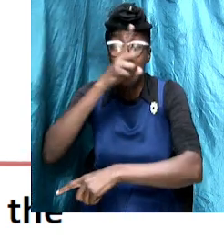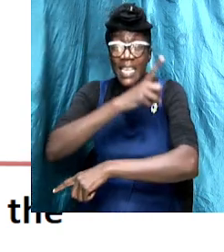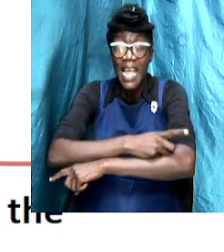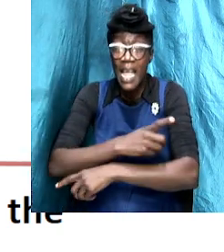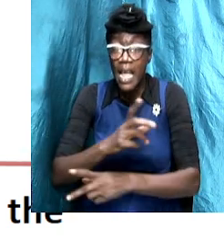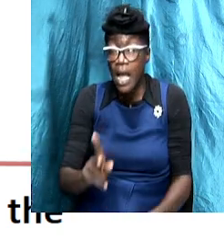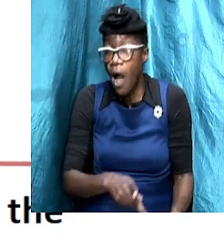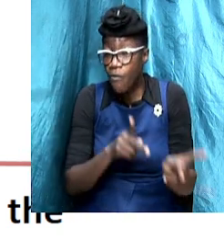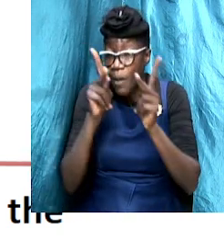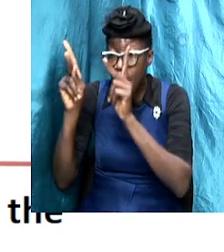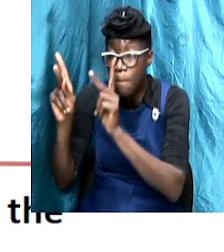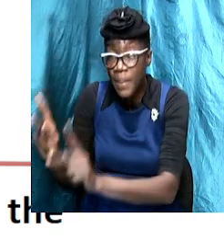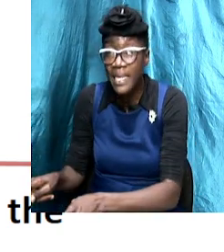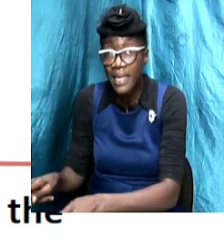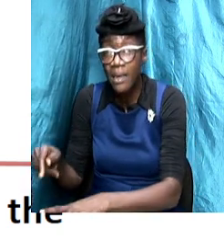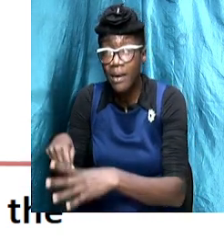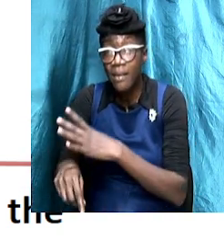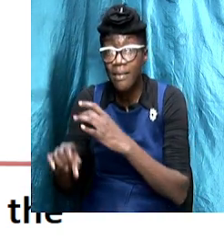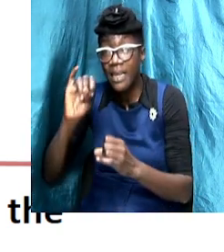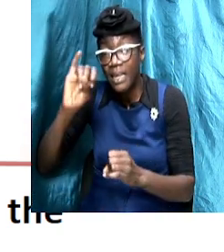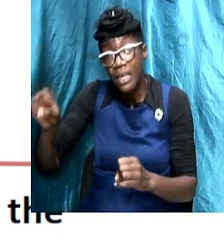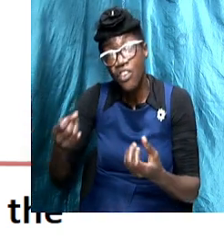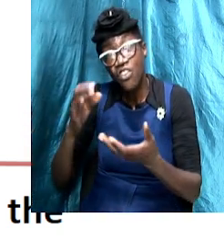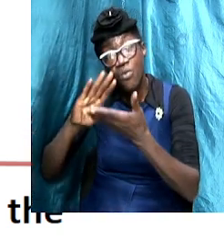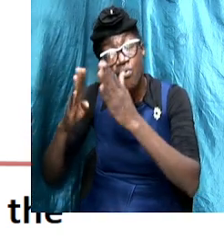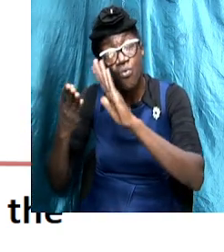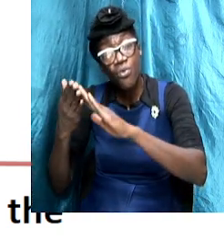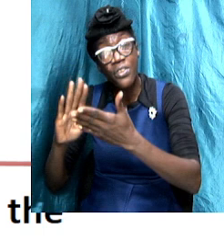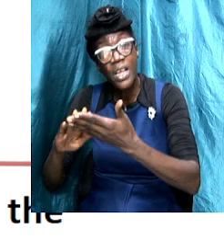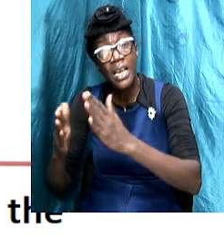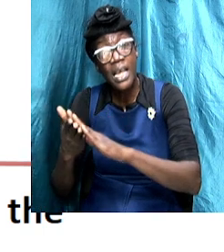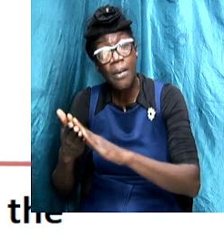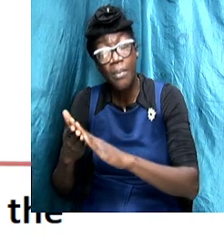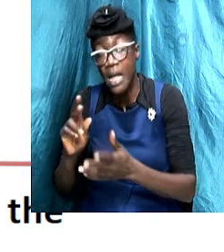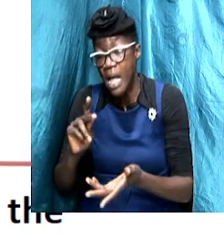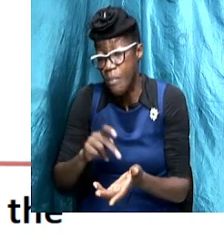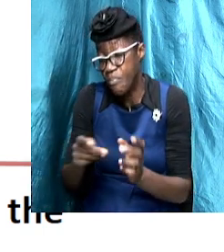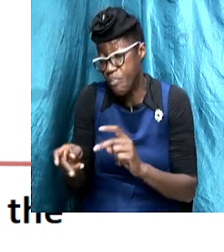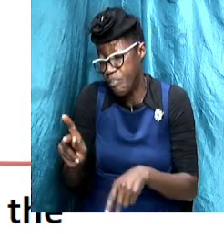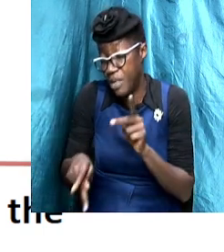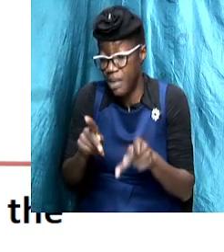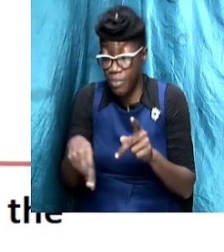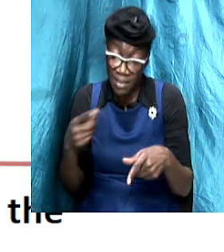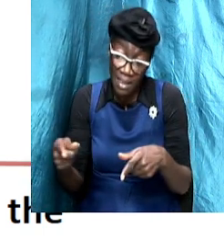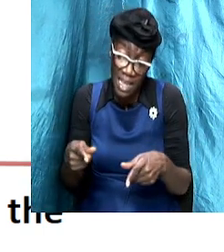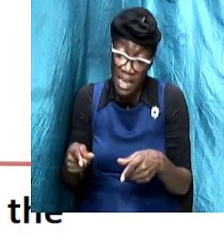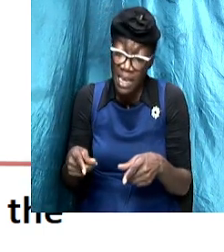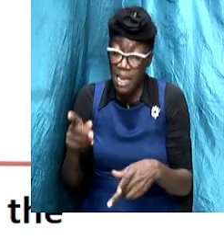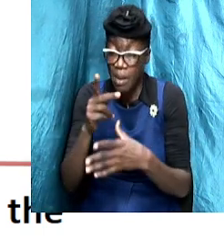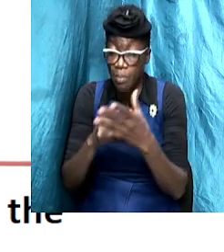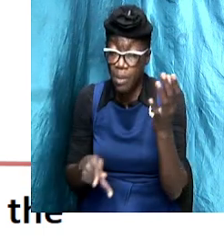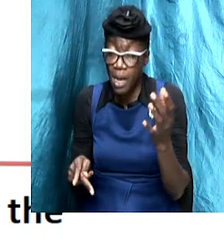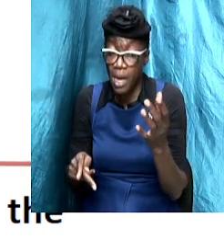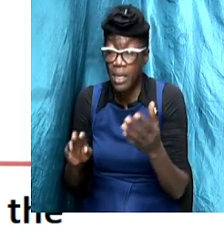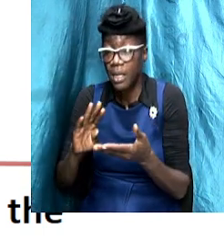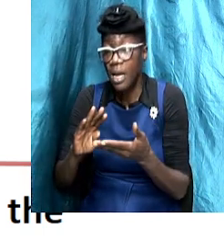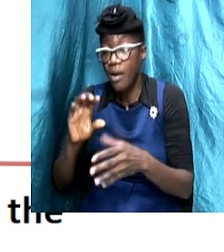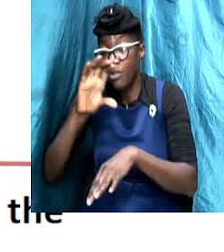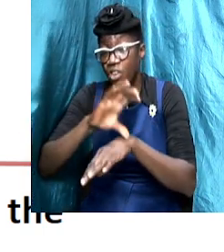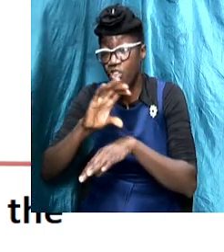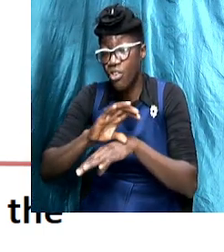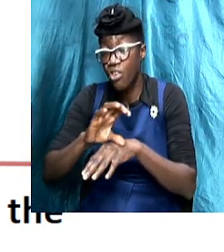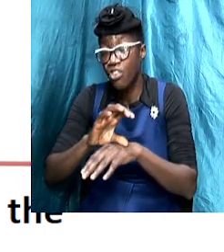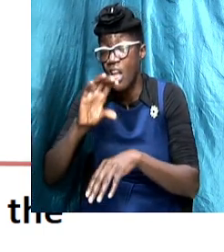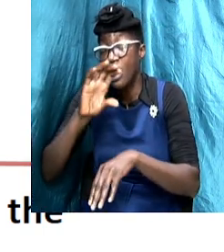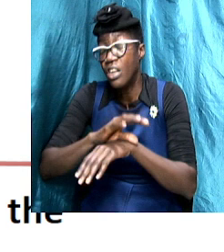there are a lot of things going on. A lot of people say, boy, they are part of the church, and their church started 1920-something. Or the church, or some